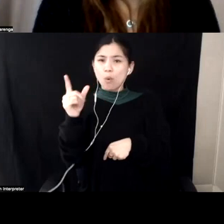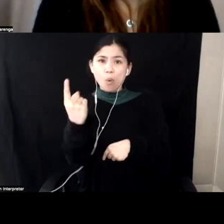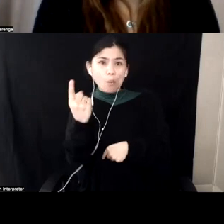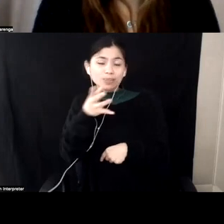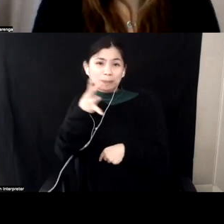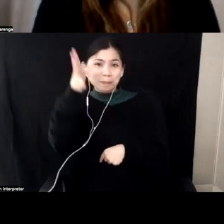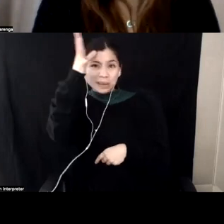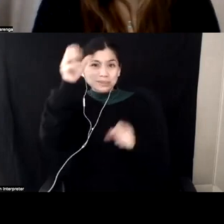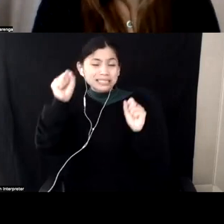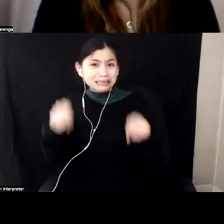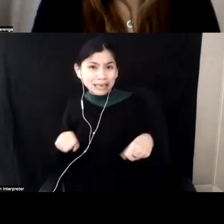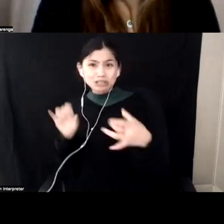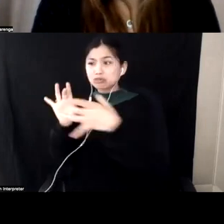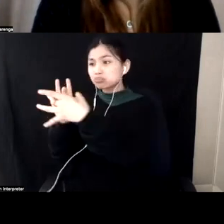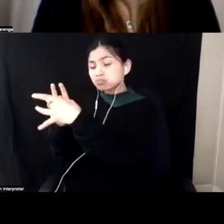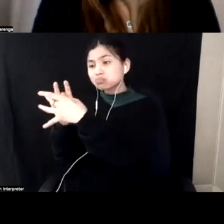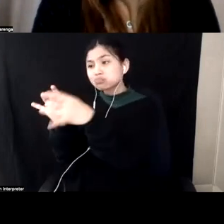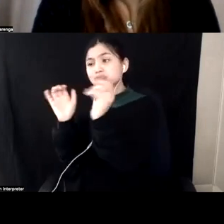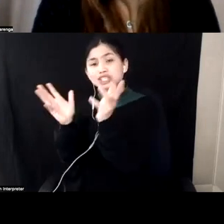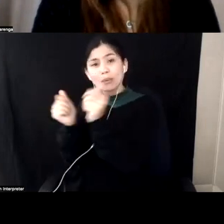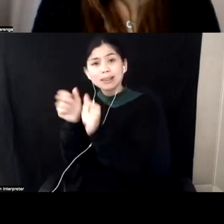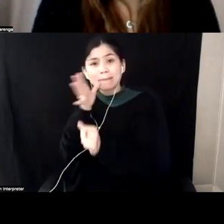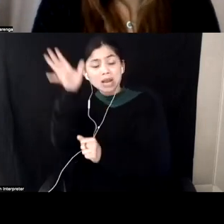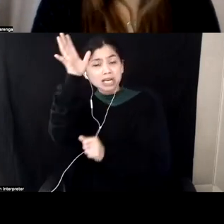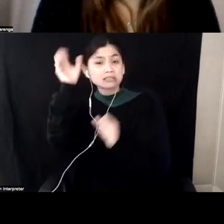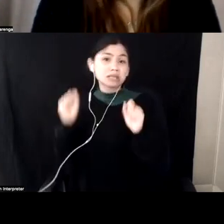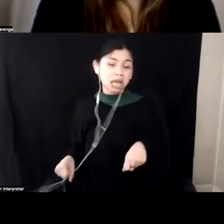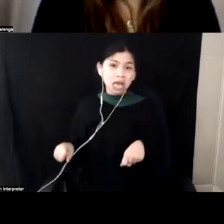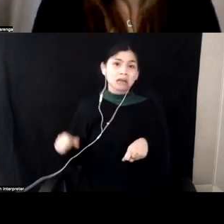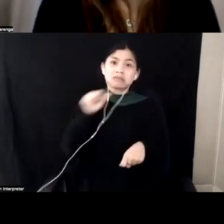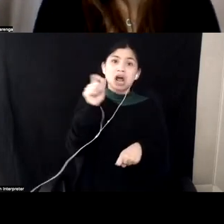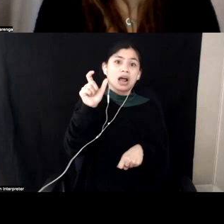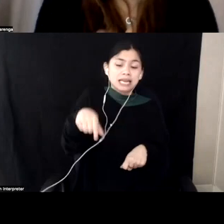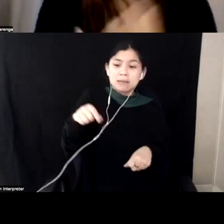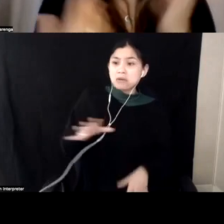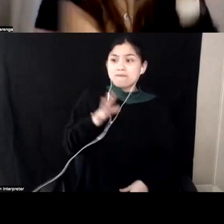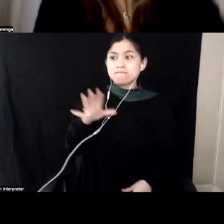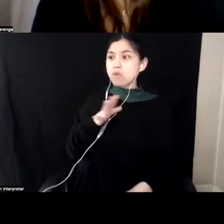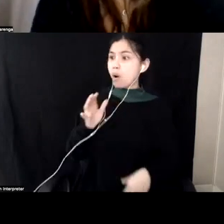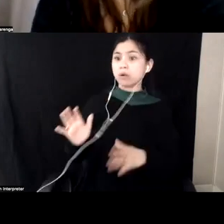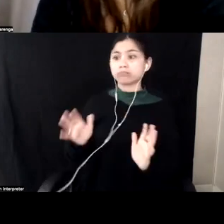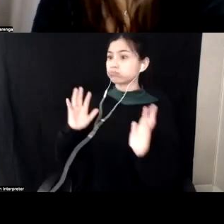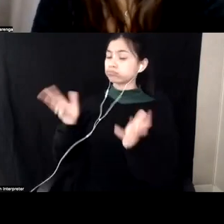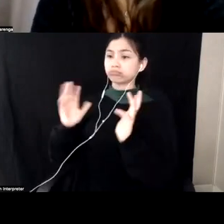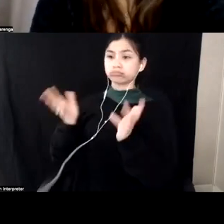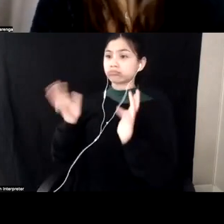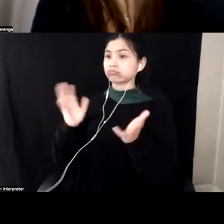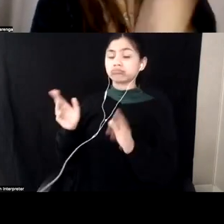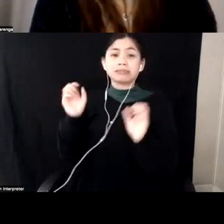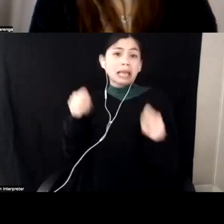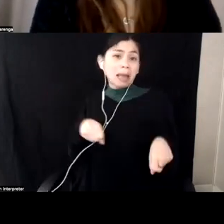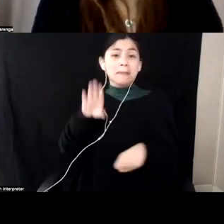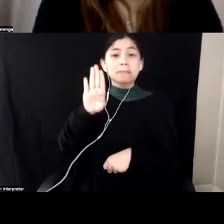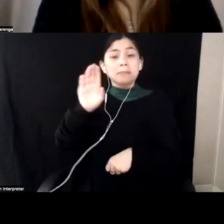just talk. It doesn't have to be a formal thing. It could just be,